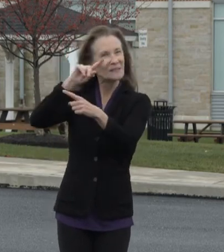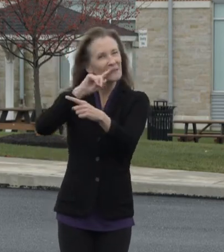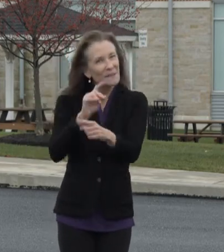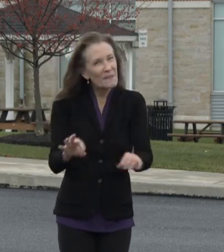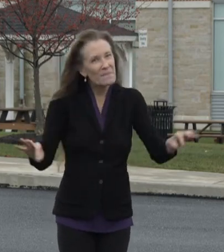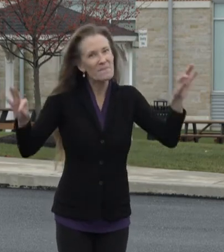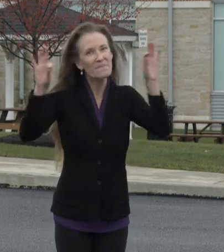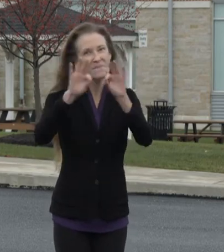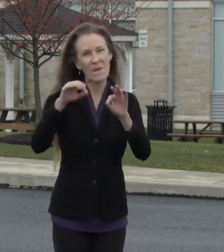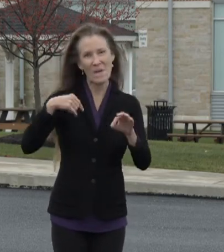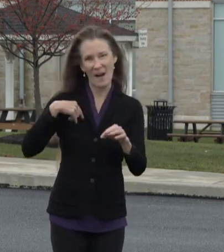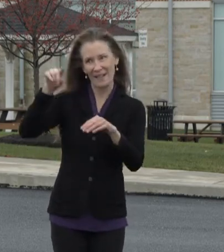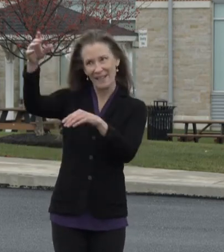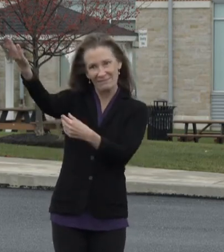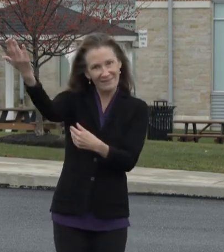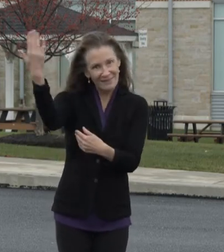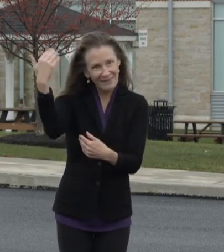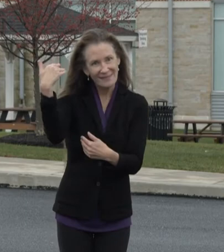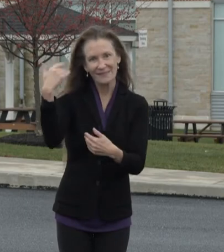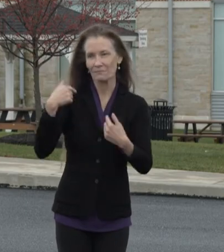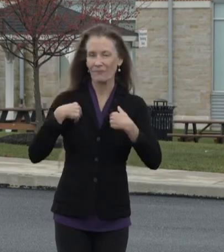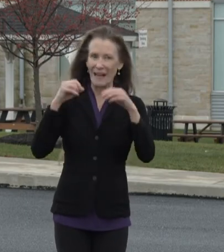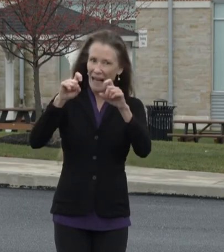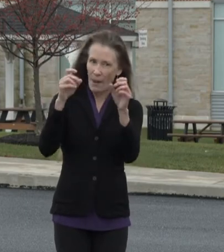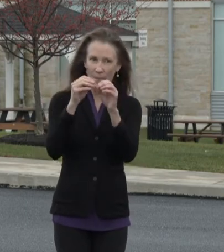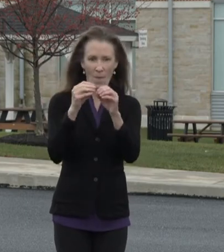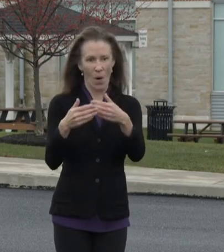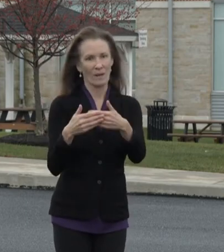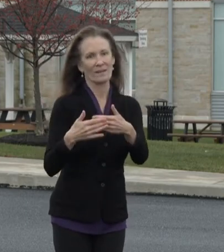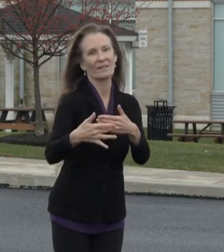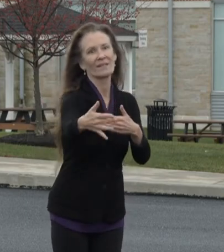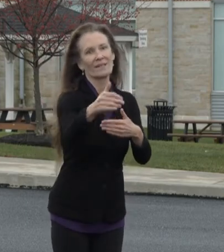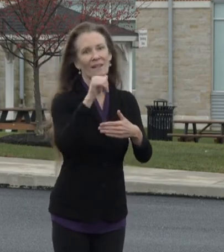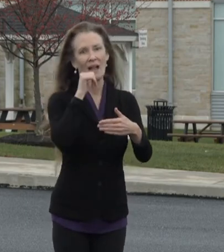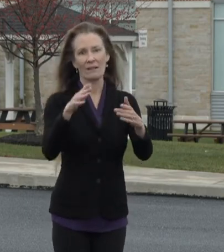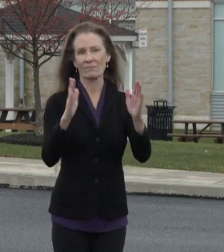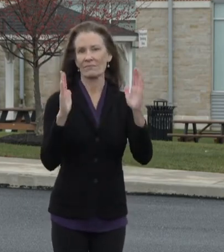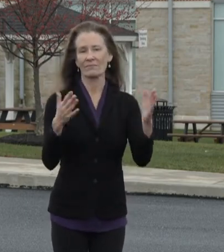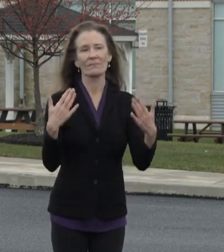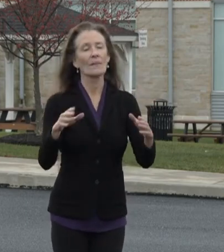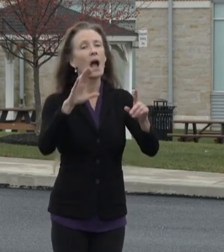things to carry us on that time. The employer will know we're going to be there.